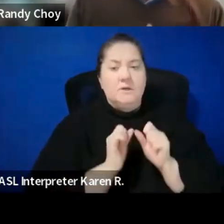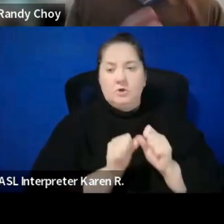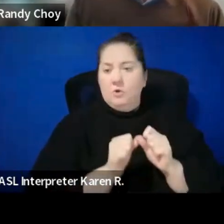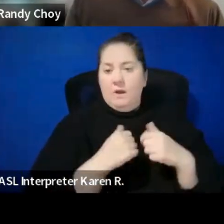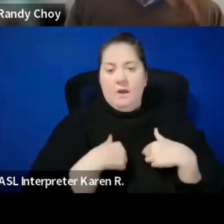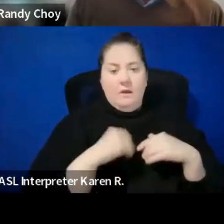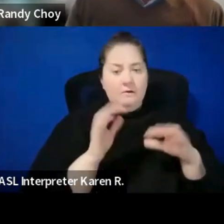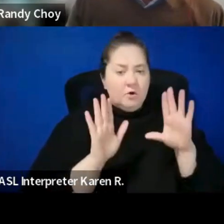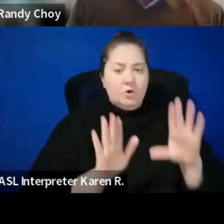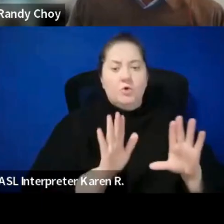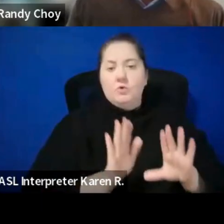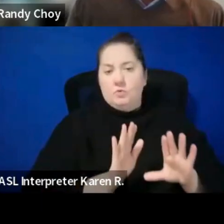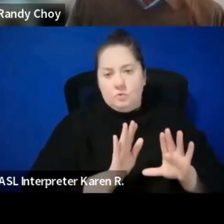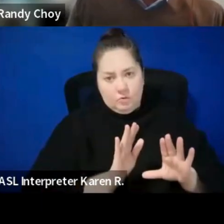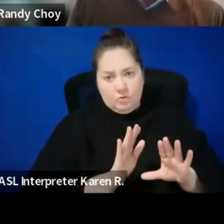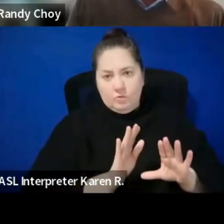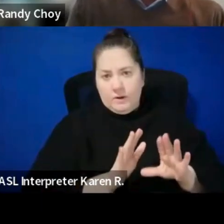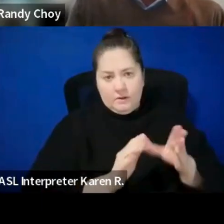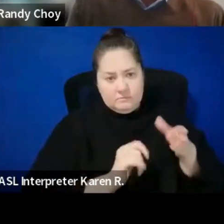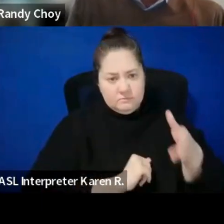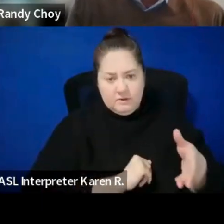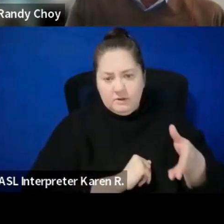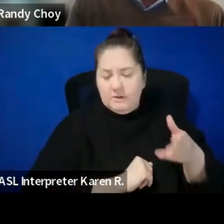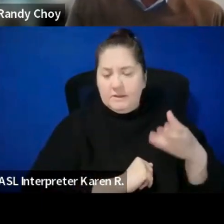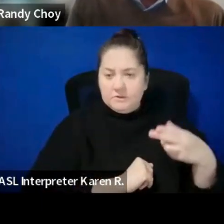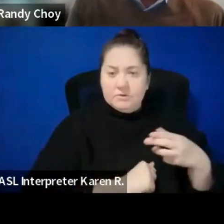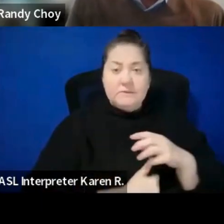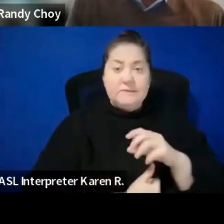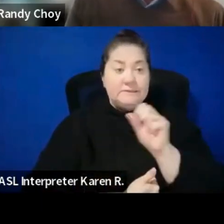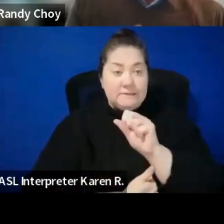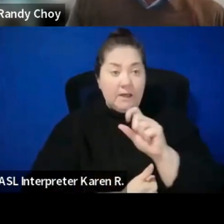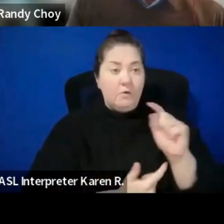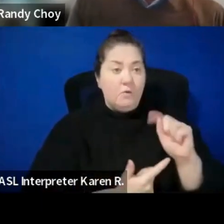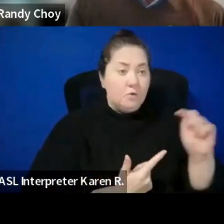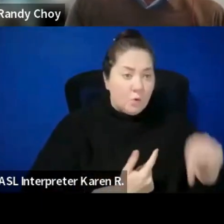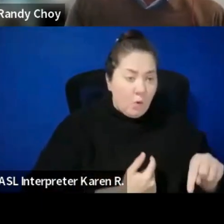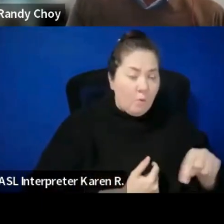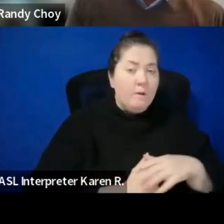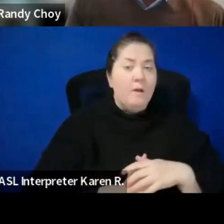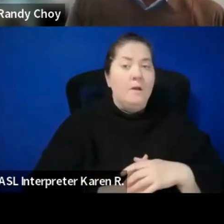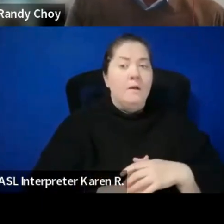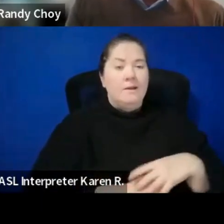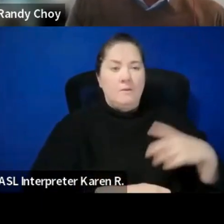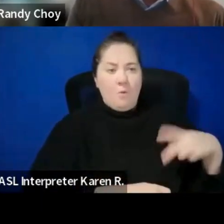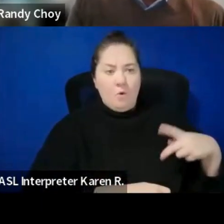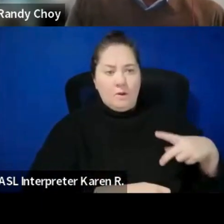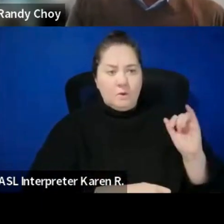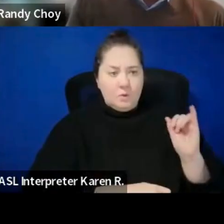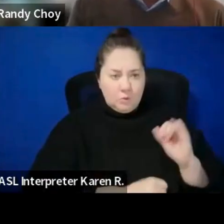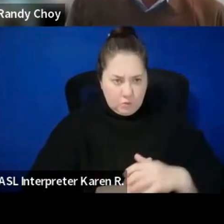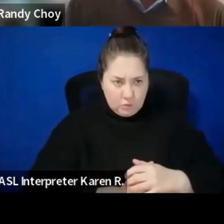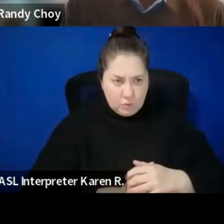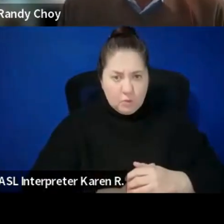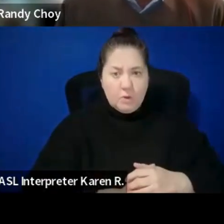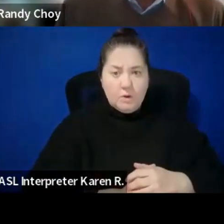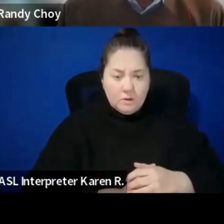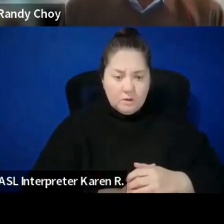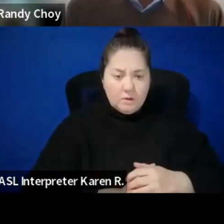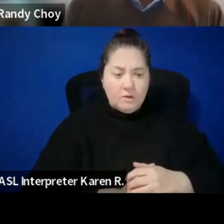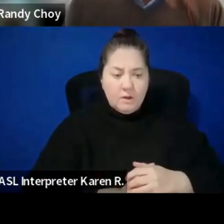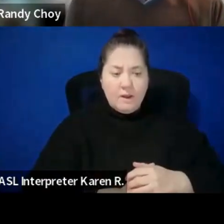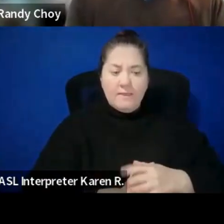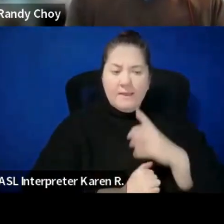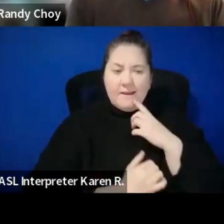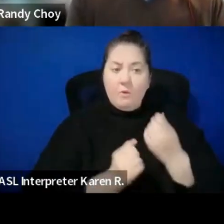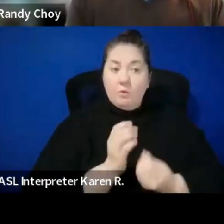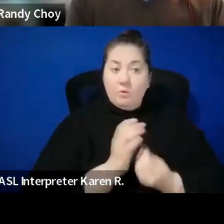great presence and history in the Seattle, Tacoma area, and certainly in the Portland area as well, and growing in Southern